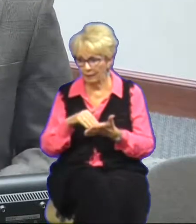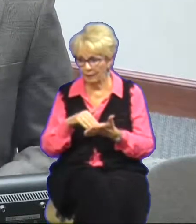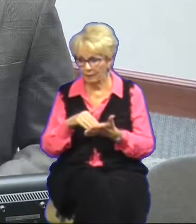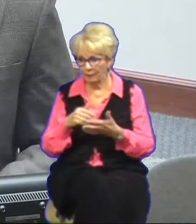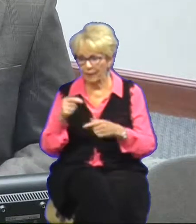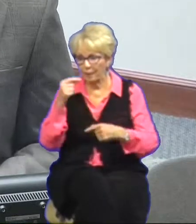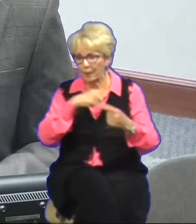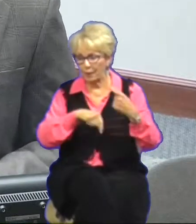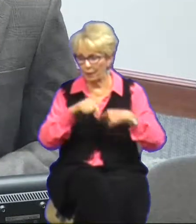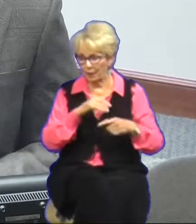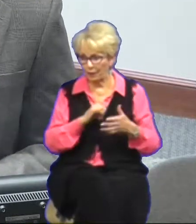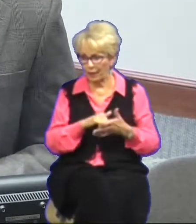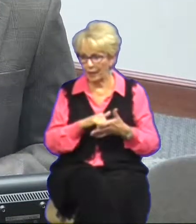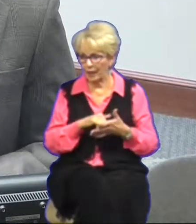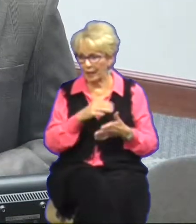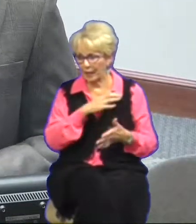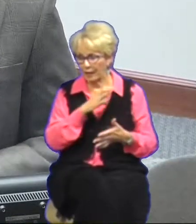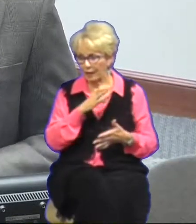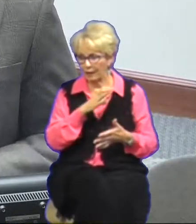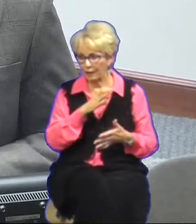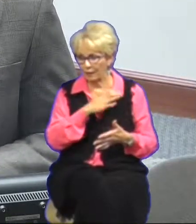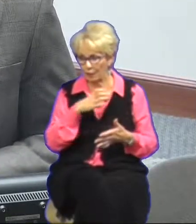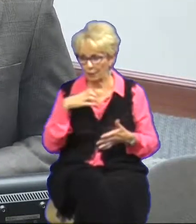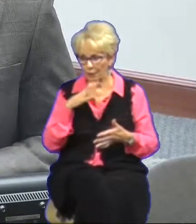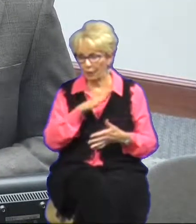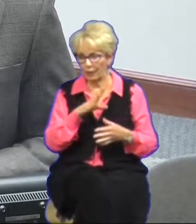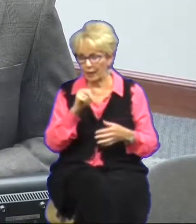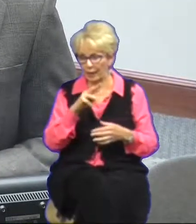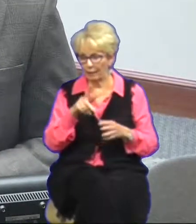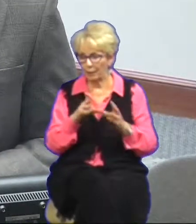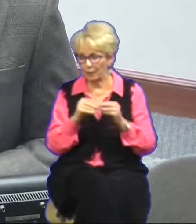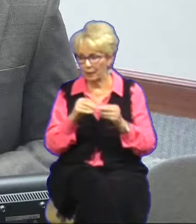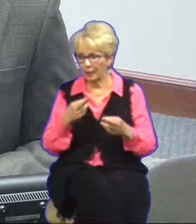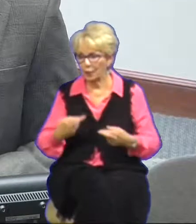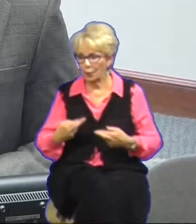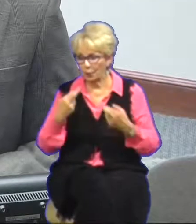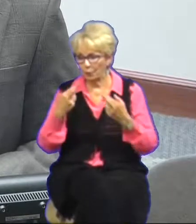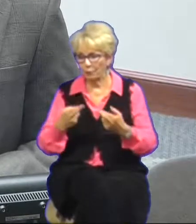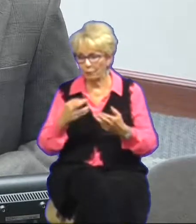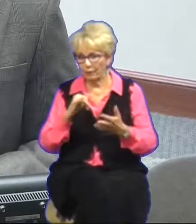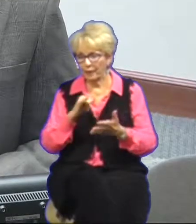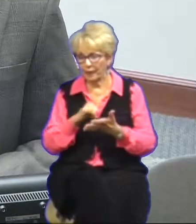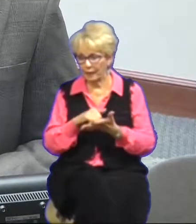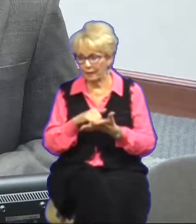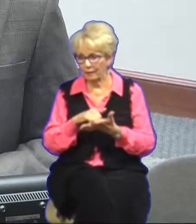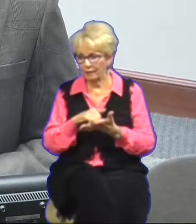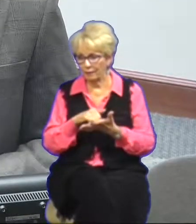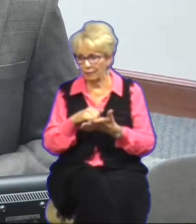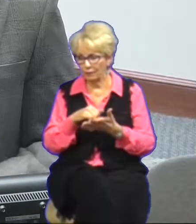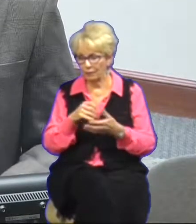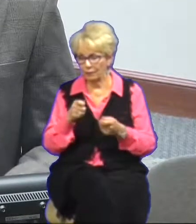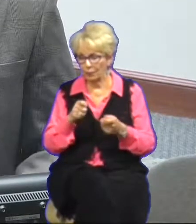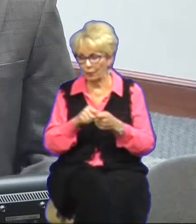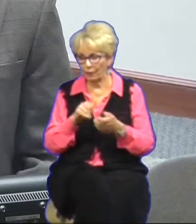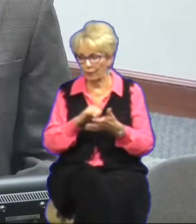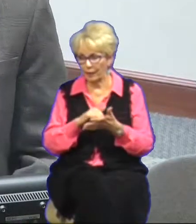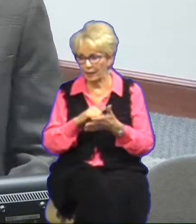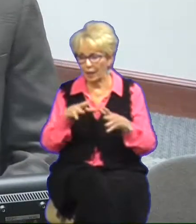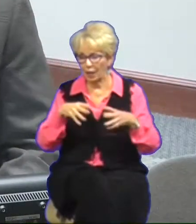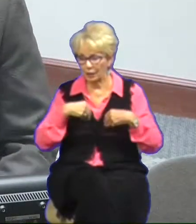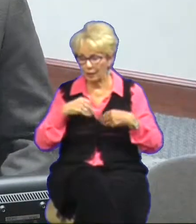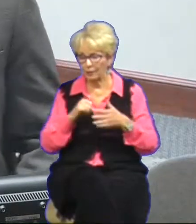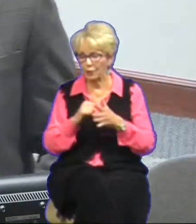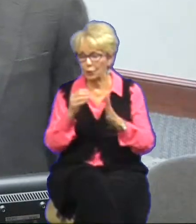Let me back up. Planning Commission did review this at their April meeting and recommended unanimously 7-0 to adopt this